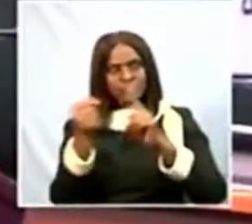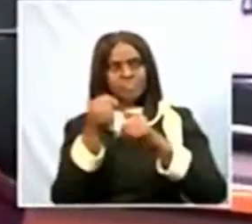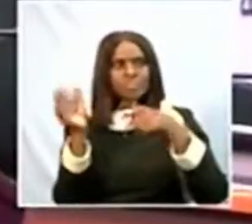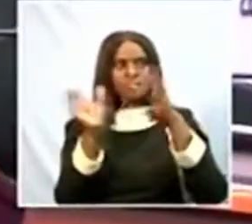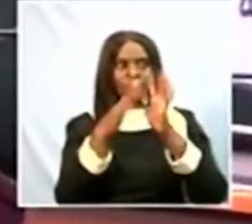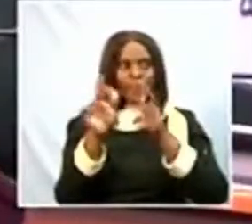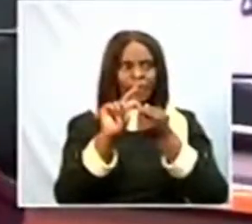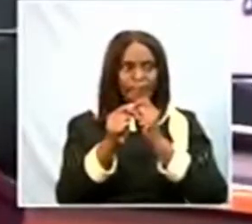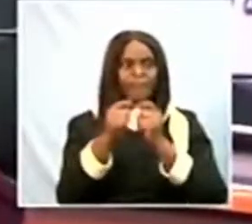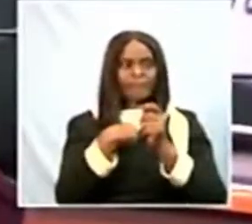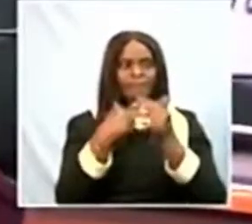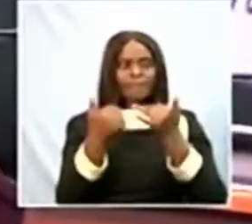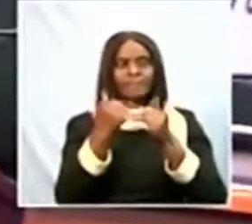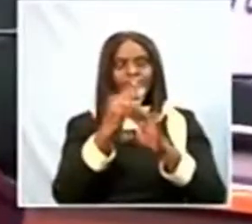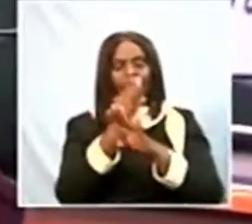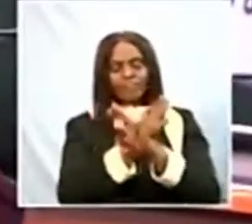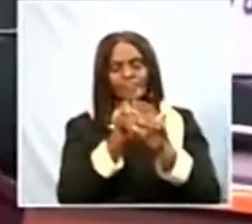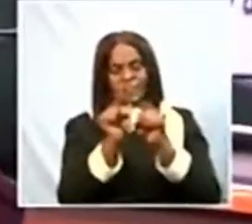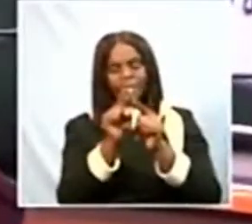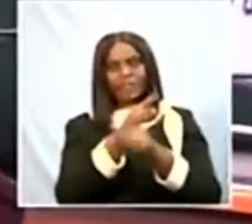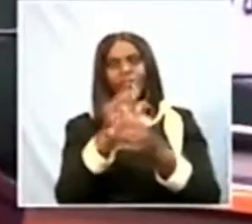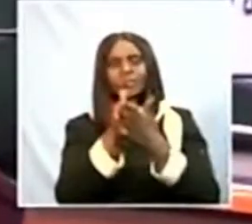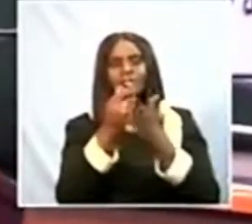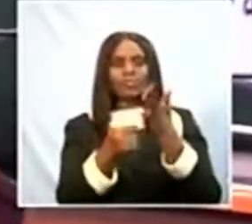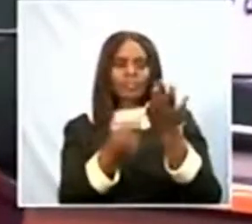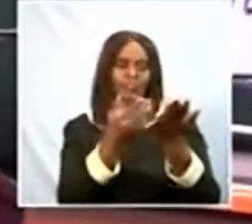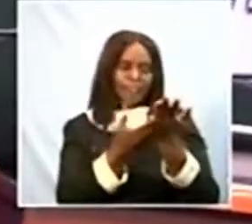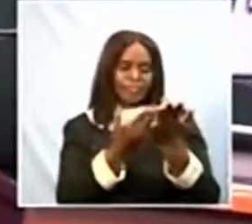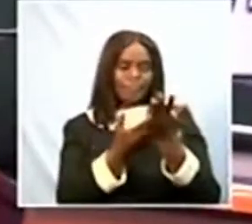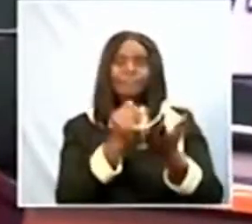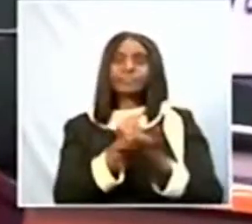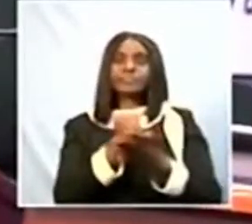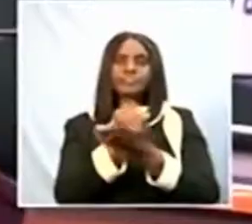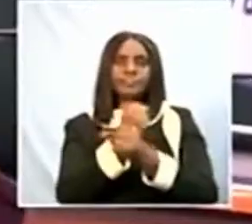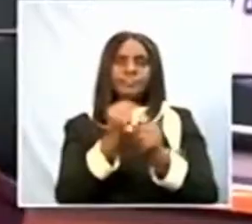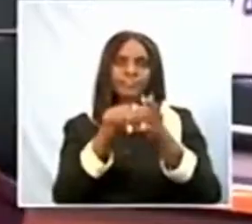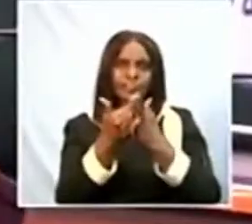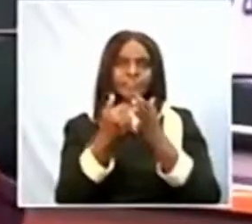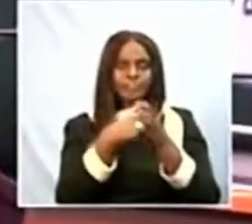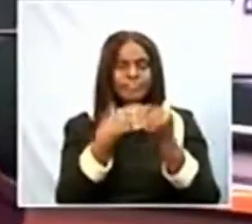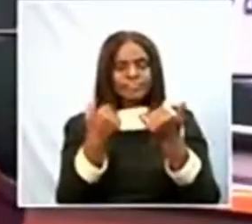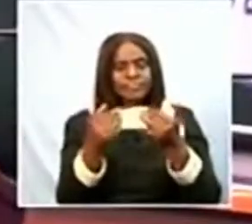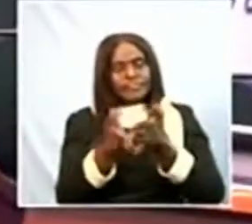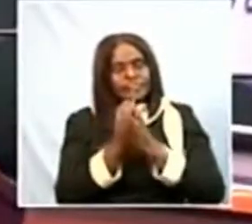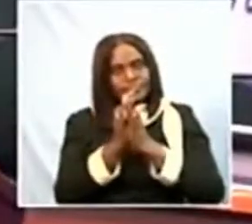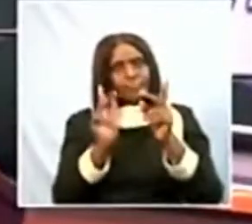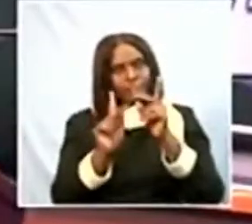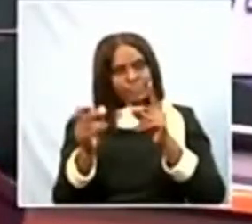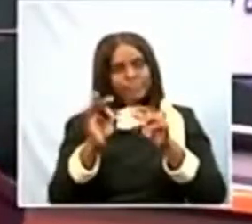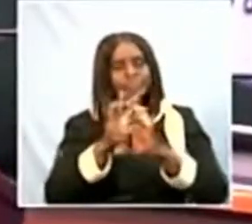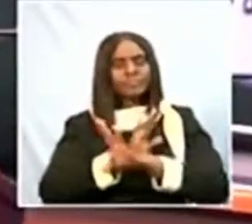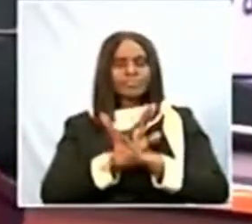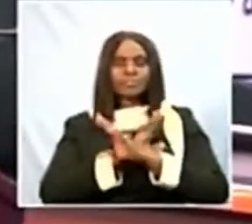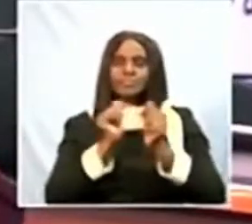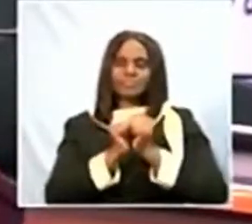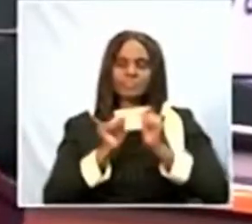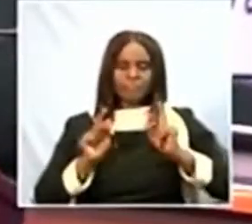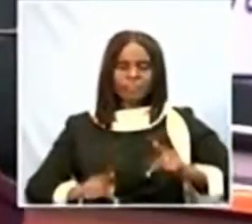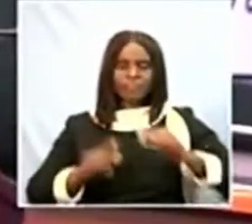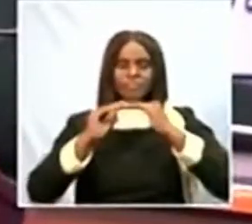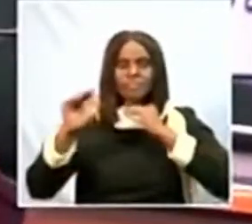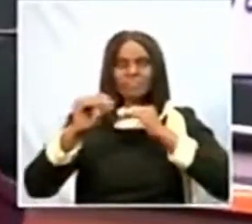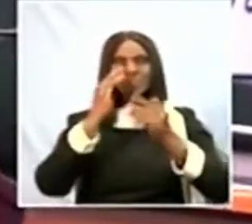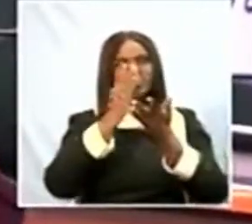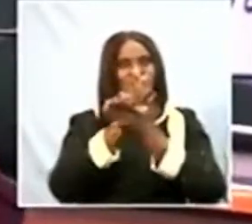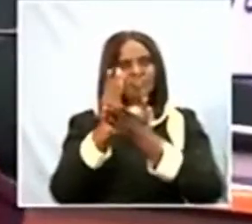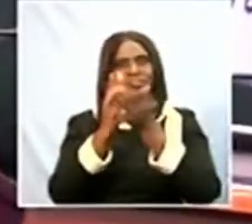Madam Speaker, allow me to forge ahead to the resolutions to end climate change. Madam Speaker, I would like to urge the citizens of Zambia at a personal level to stop the